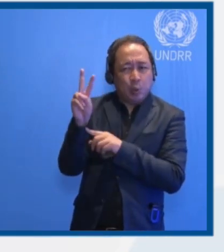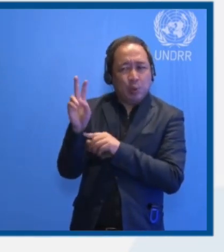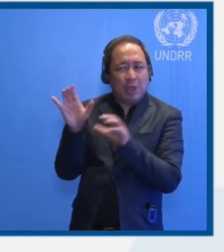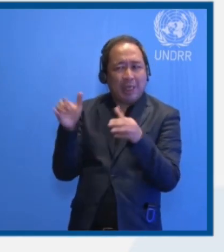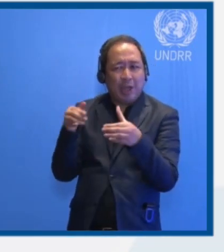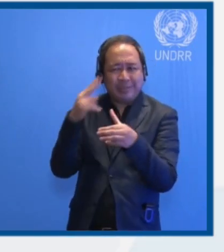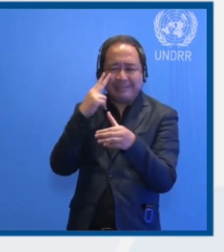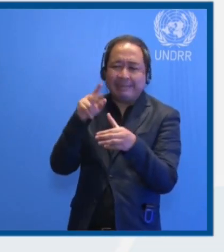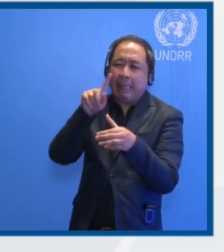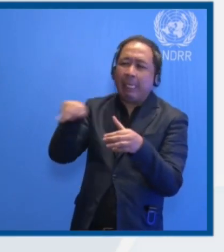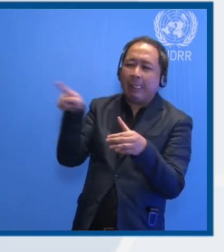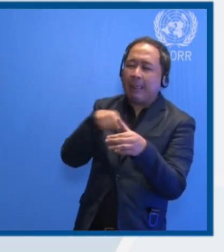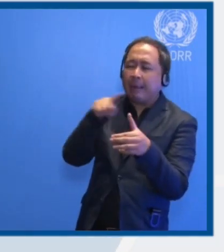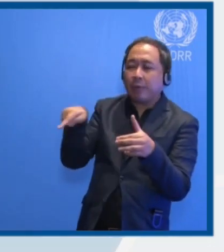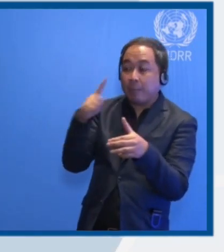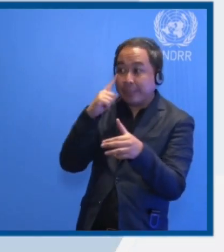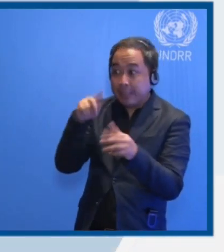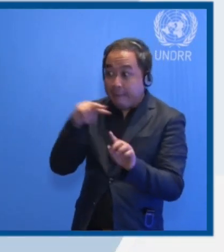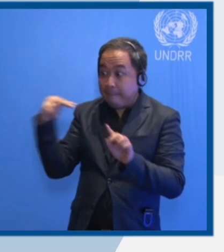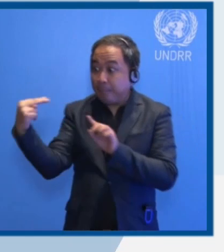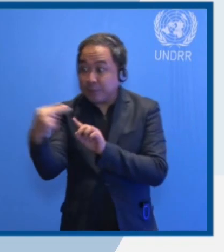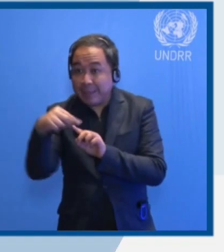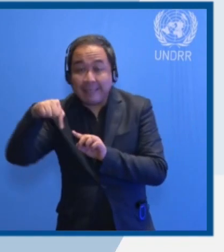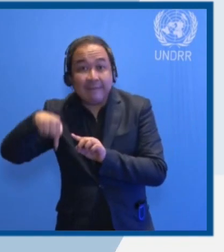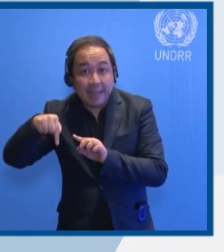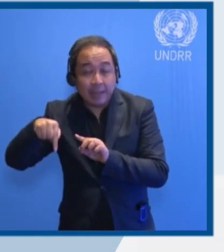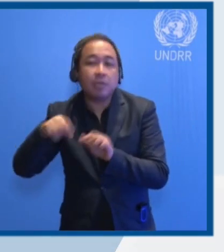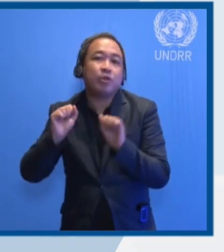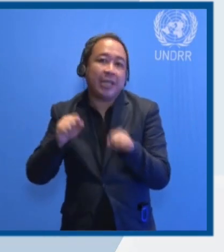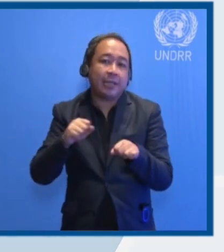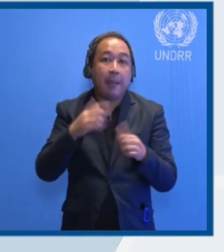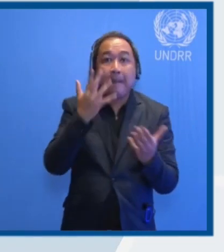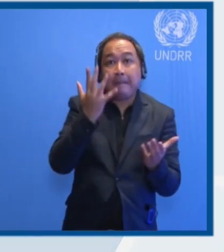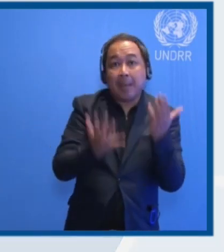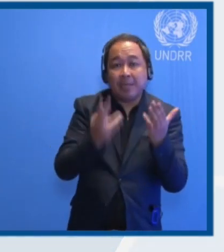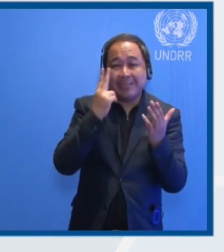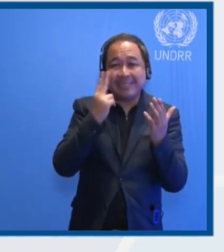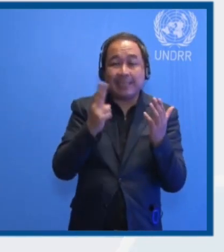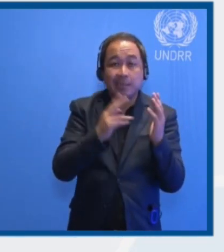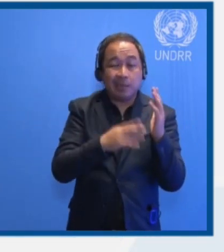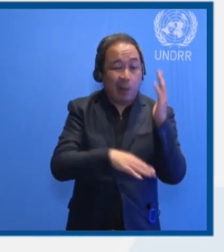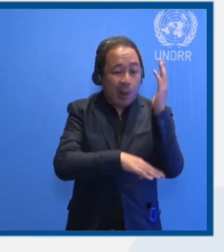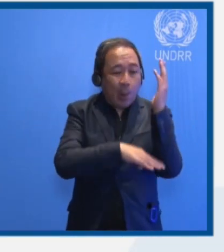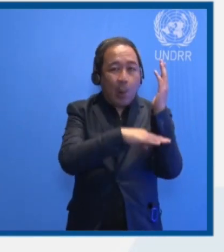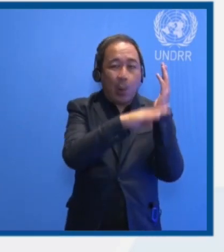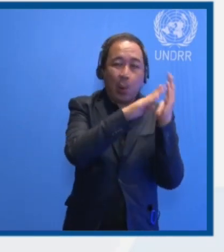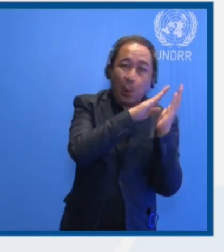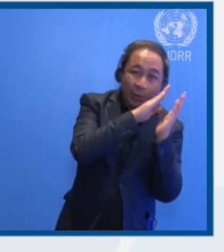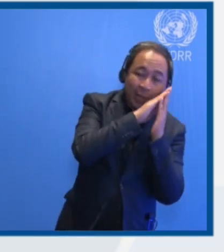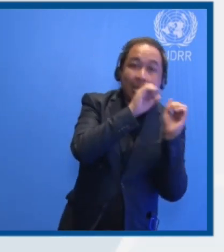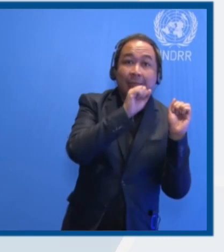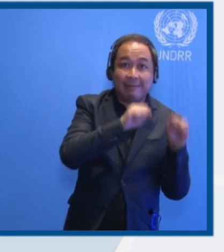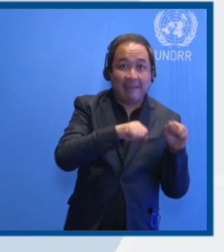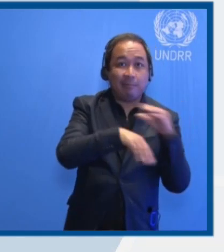is benefiting from nature to contribute? So maybe coastal hotels that benefit from the coral reefs could pay a